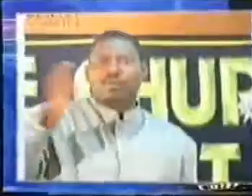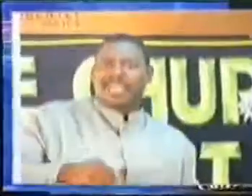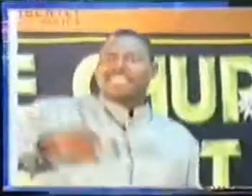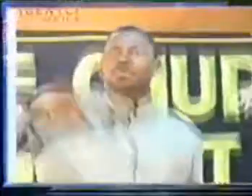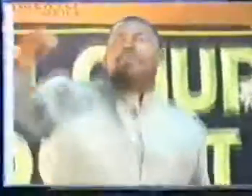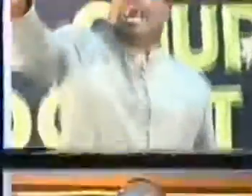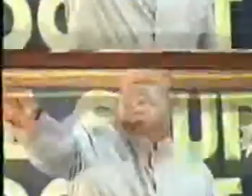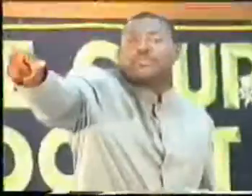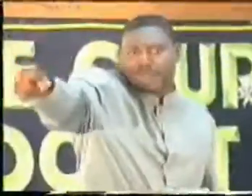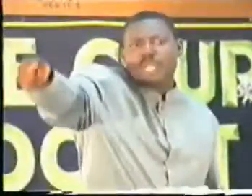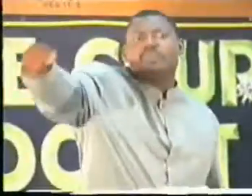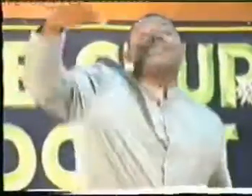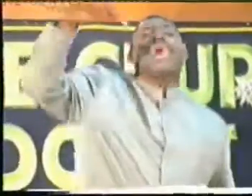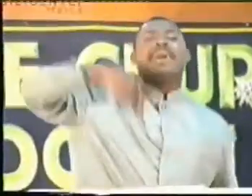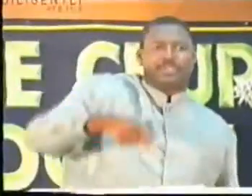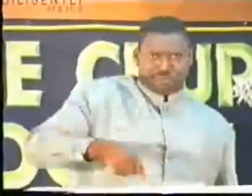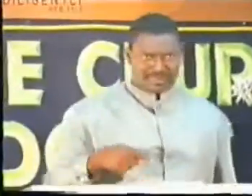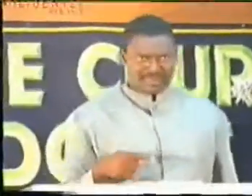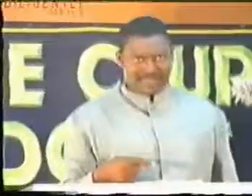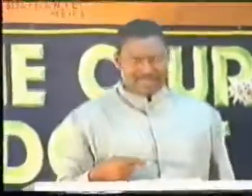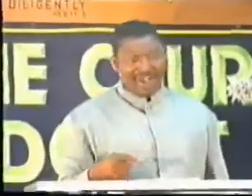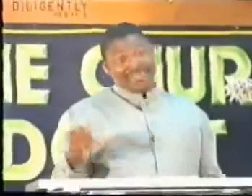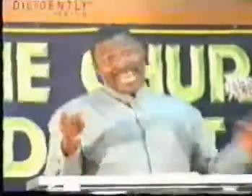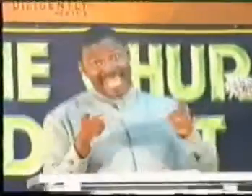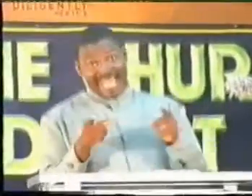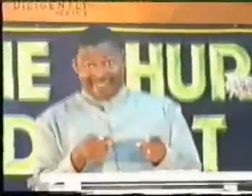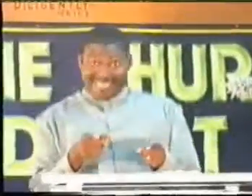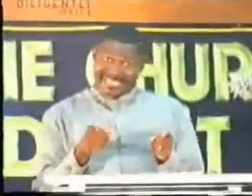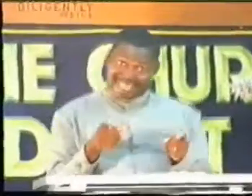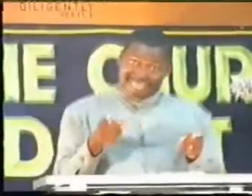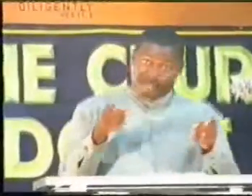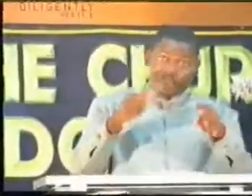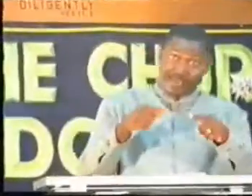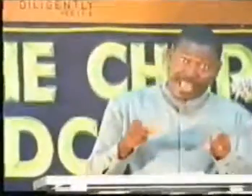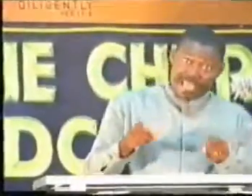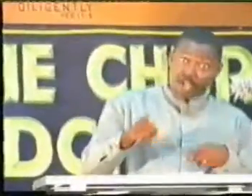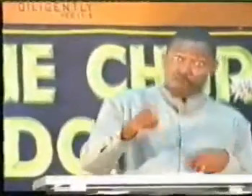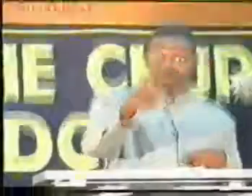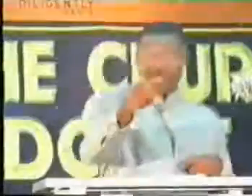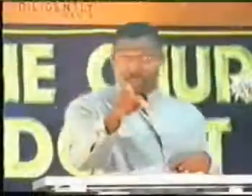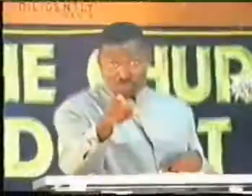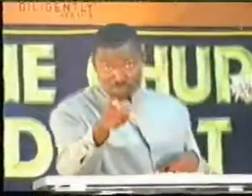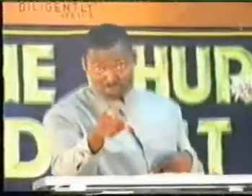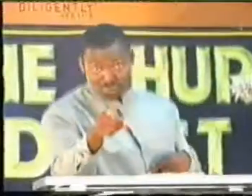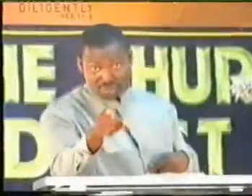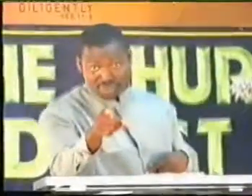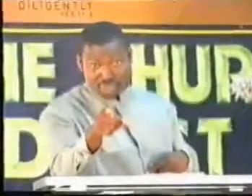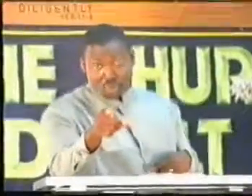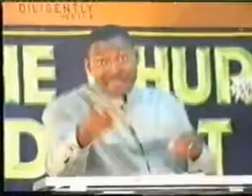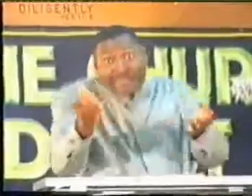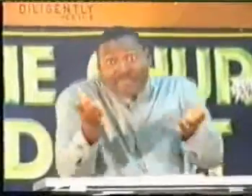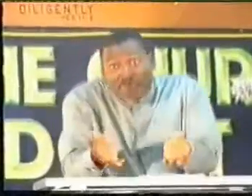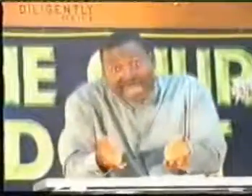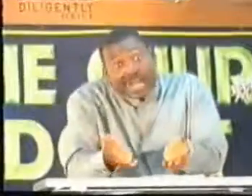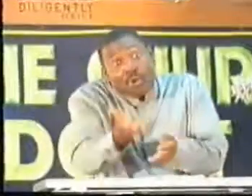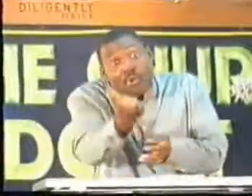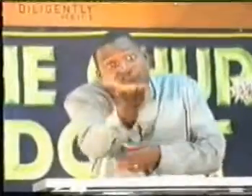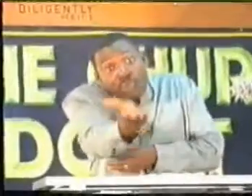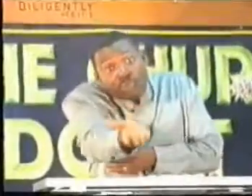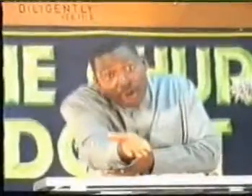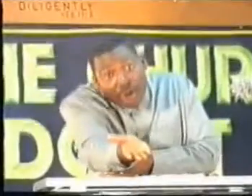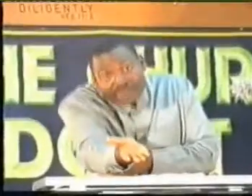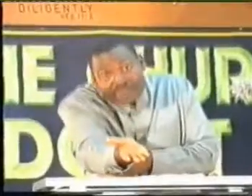ye beto collection obi a nsore na wo mra emeto wọn sa na ye na je se se wuni bia ye gu animu asenu no to obi a be so na